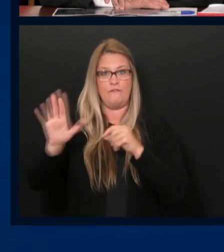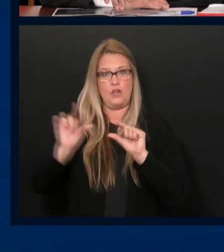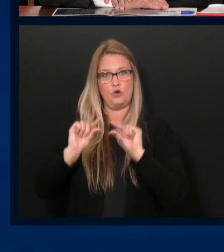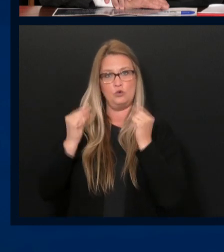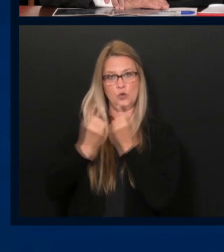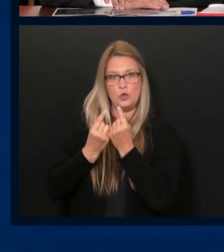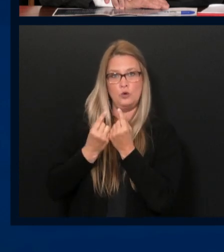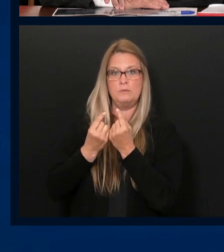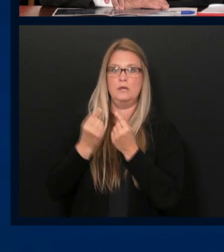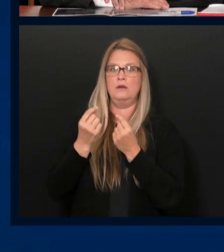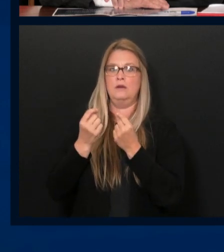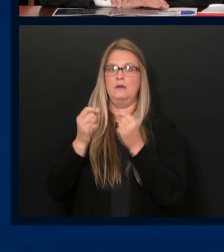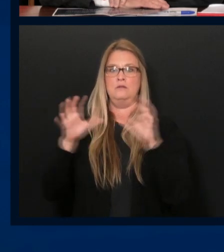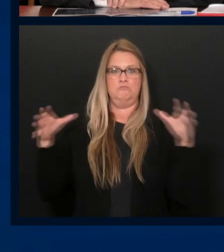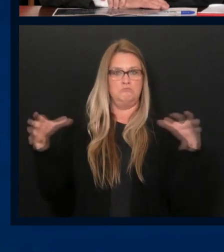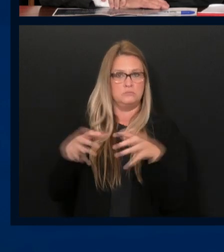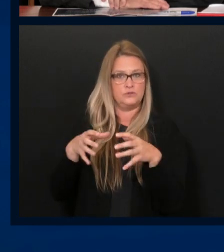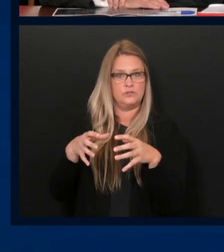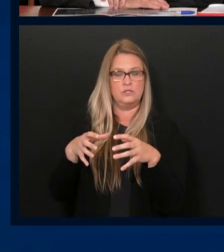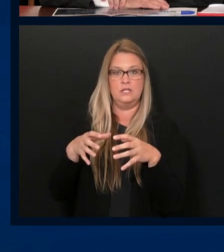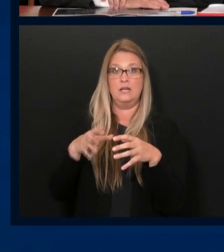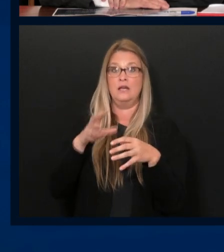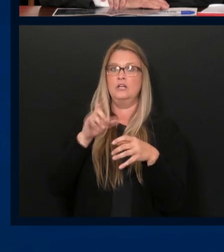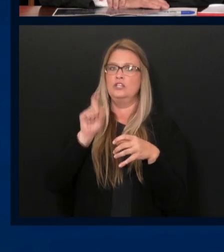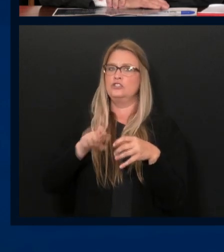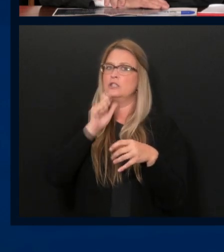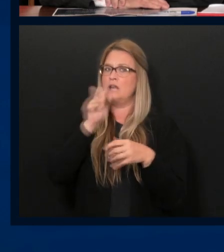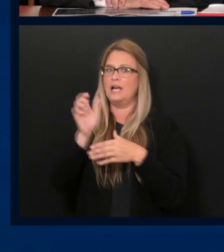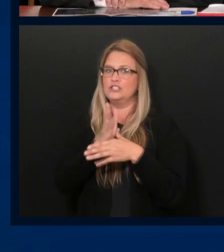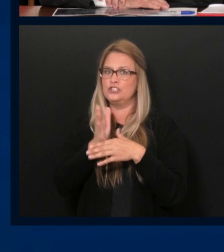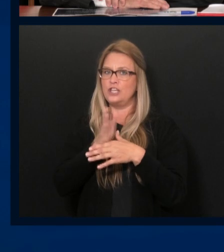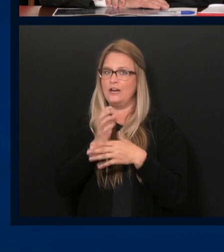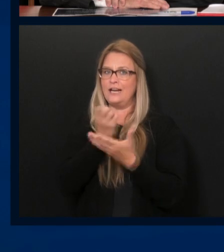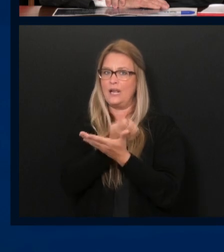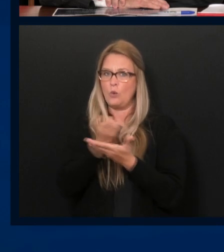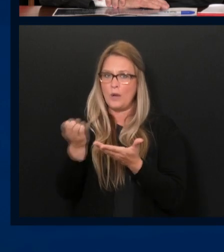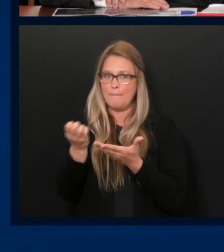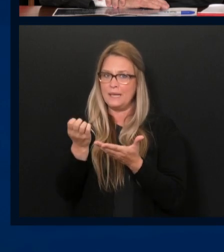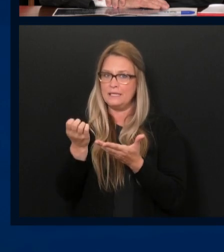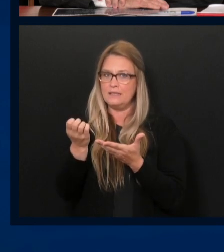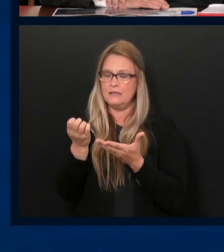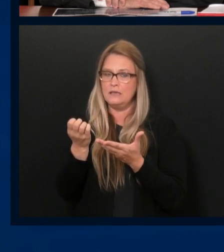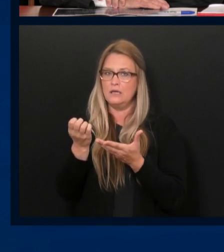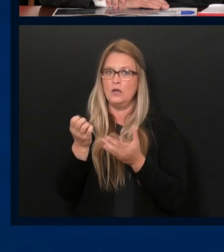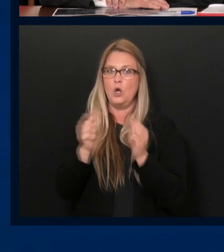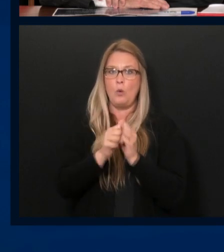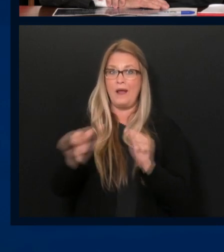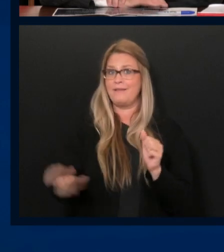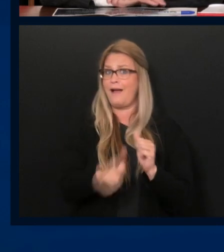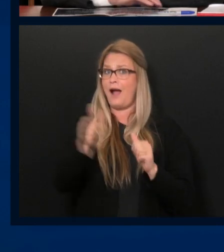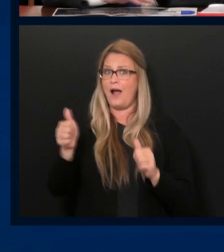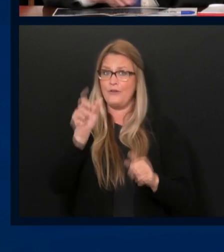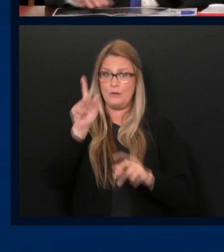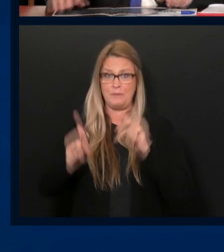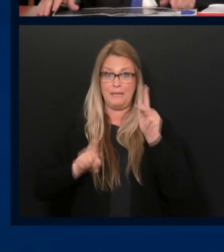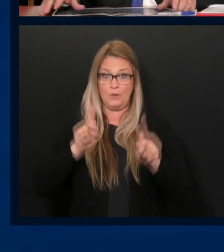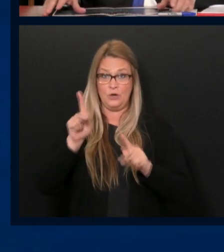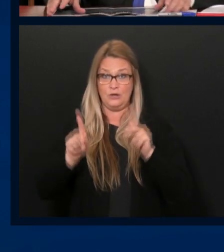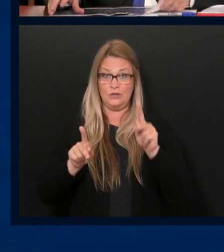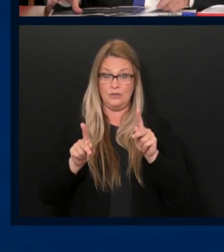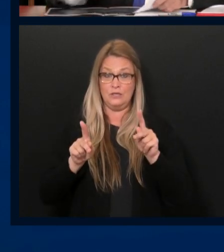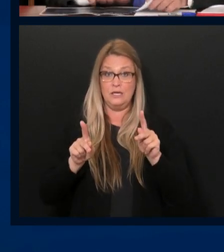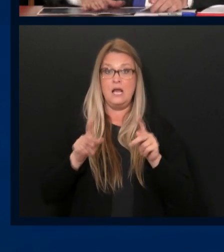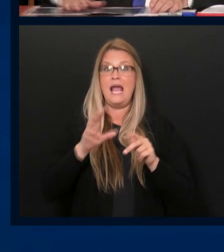party. And shared equipment. Riders are discouraged from sharing safety equipment or